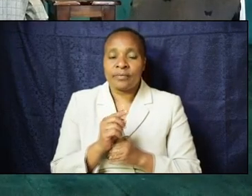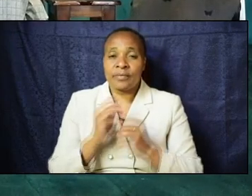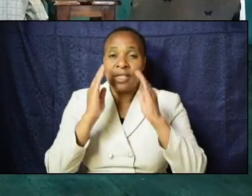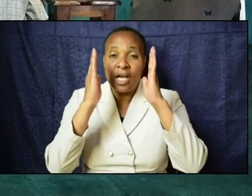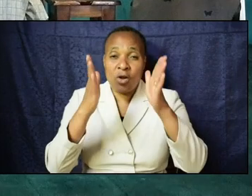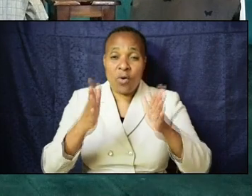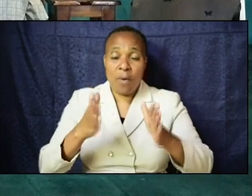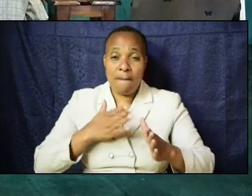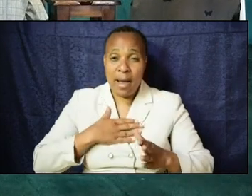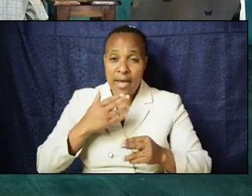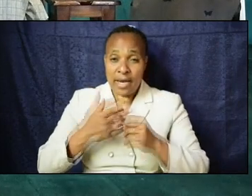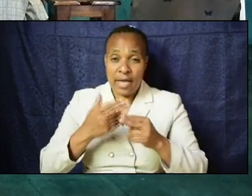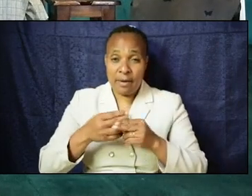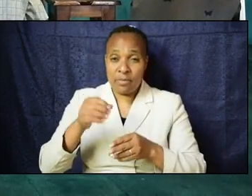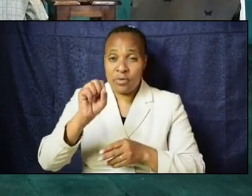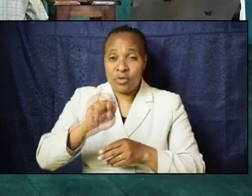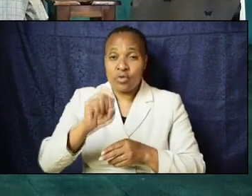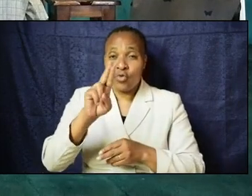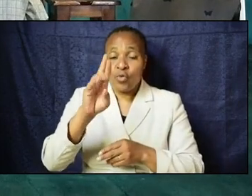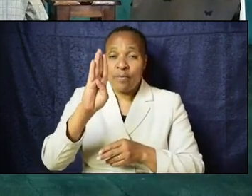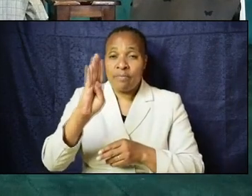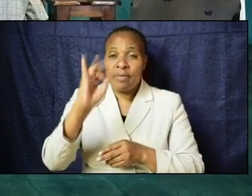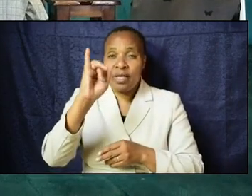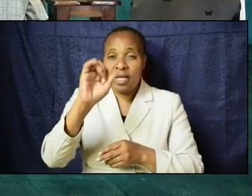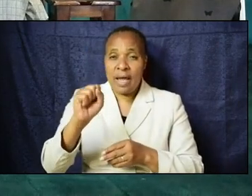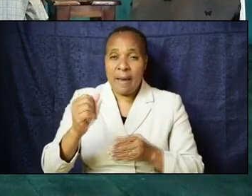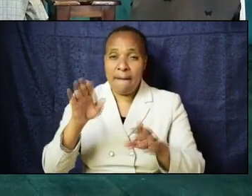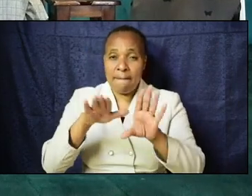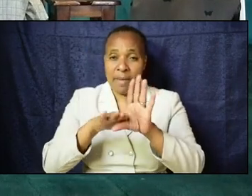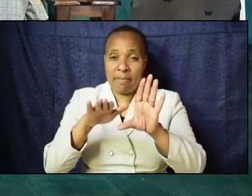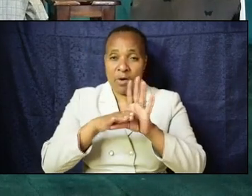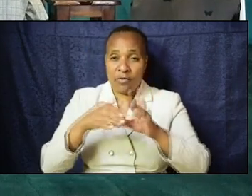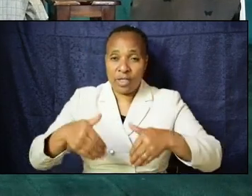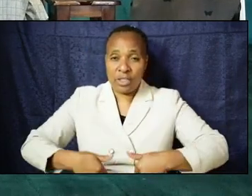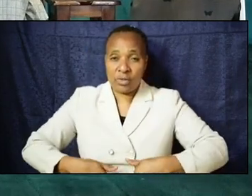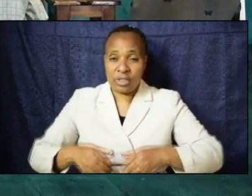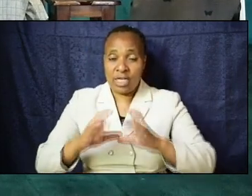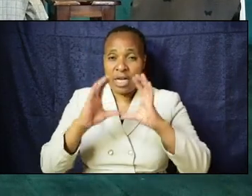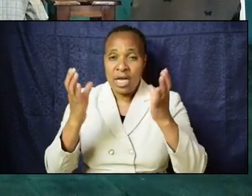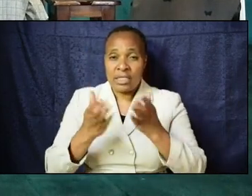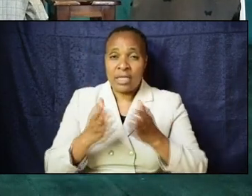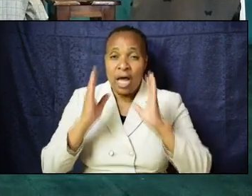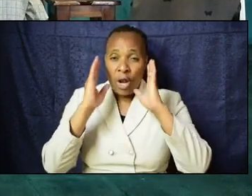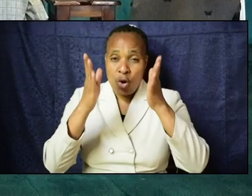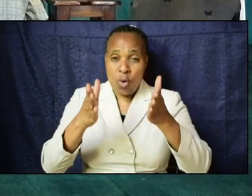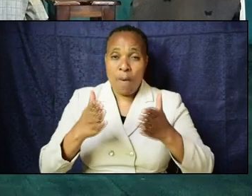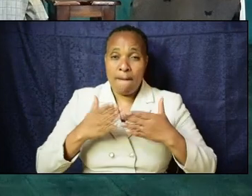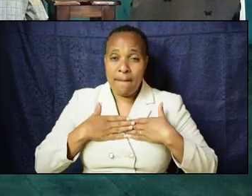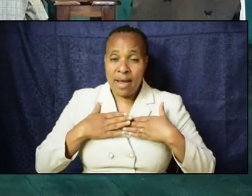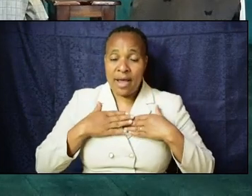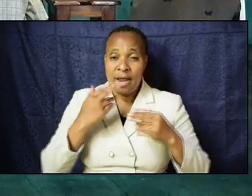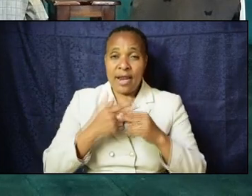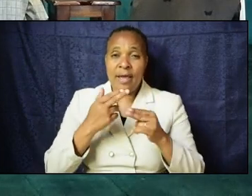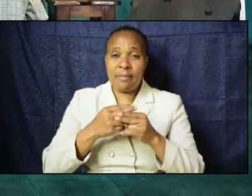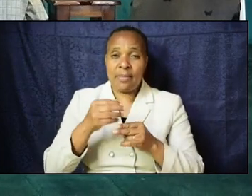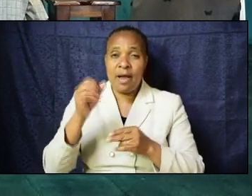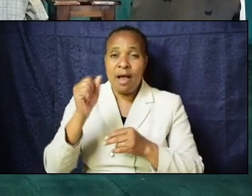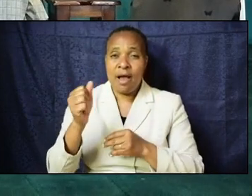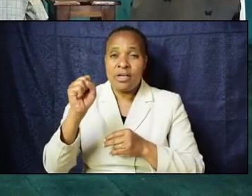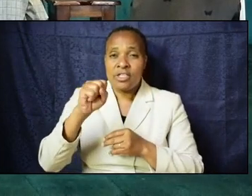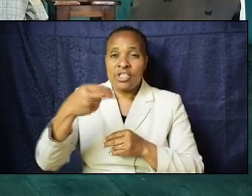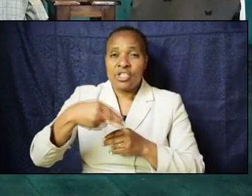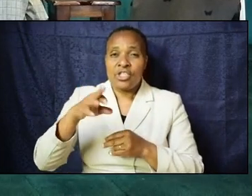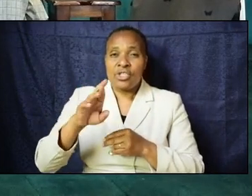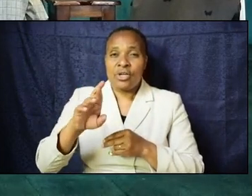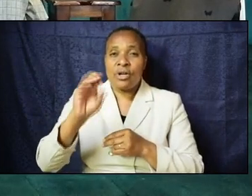Hello, my name is Sabira Kundi, and I'm a member of Teens Class. And hello, my name is Ashley Silas, and I'm a member of Teens